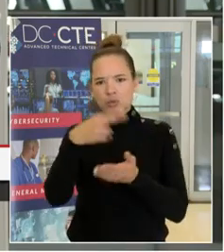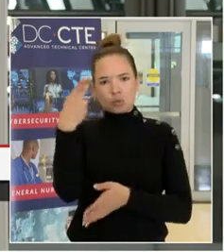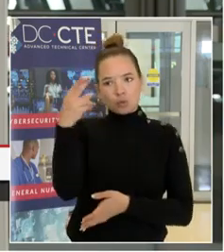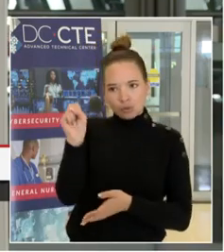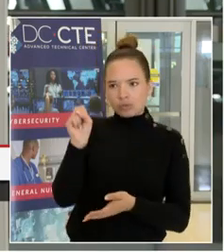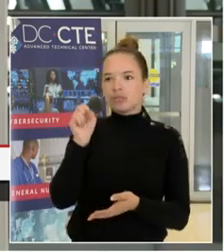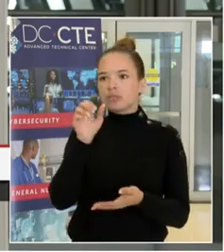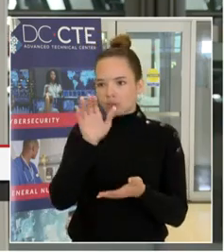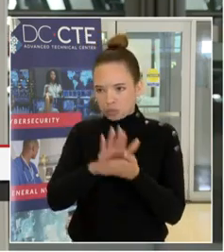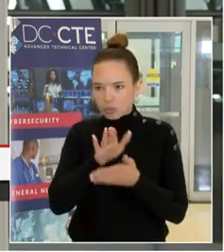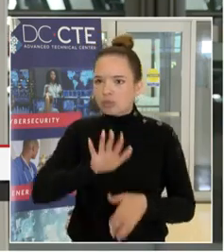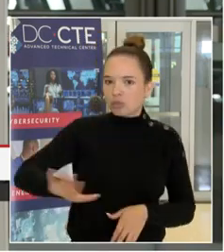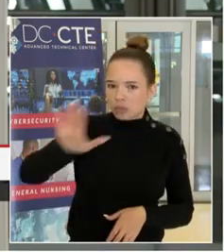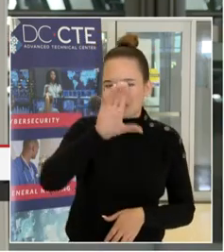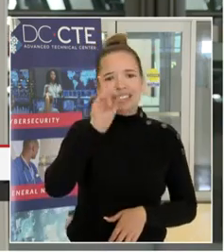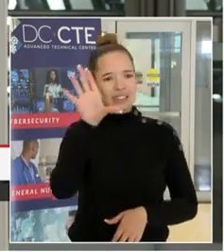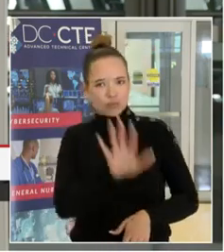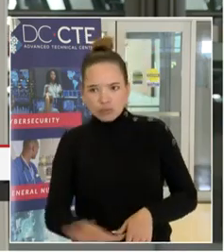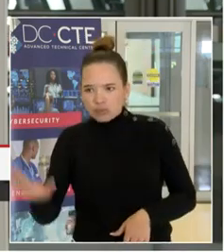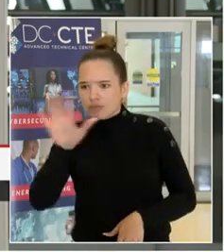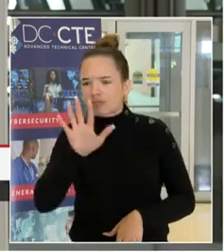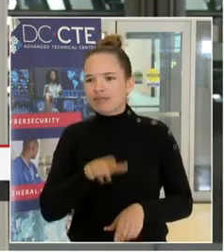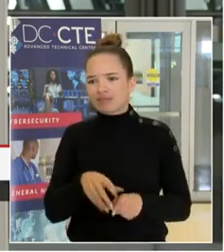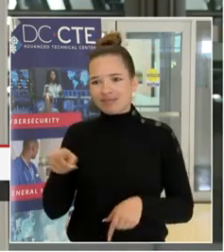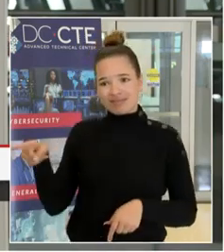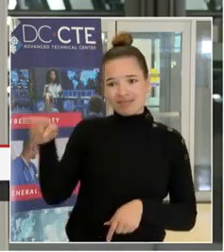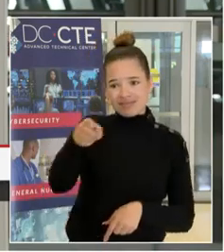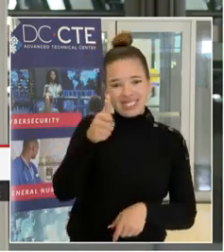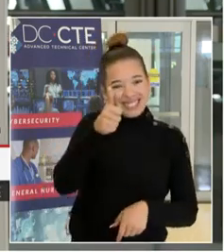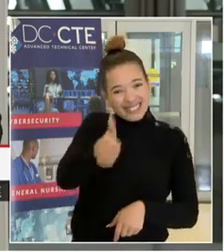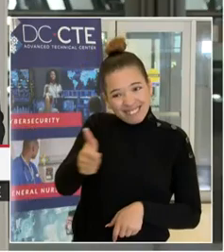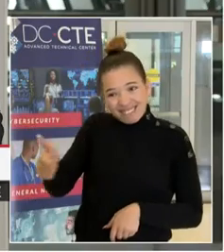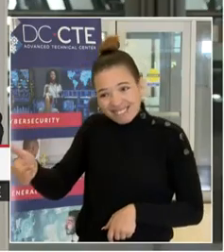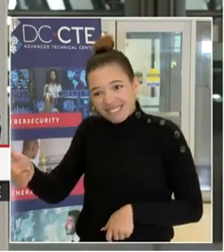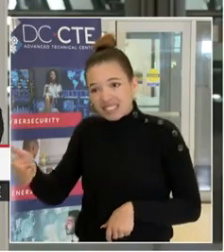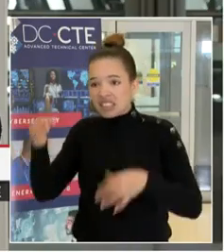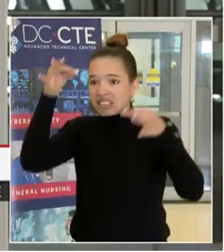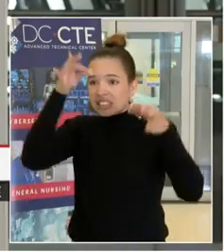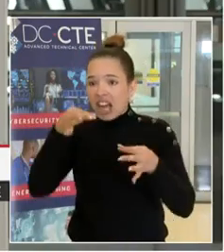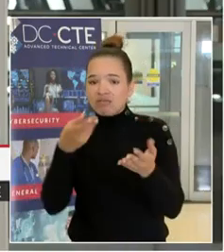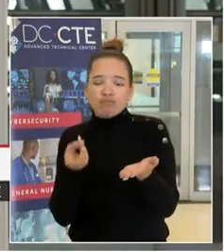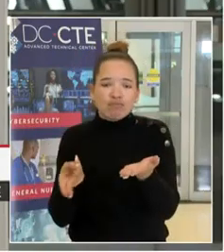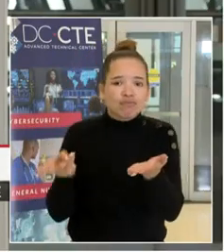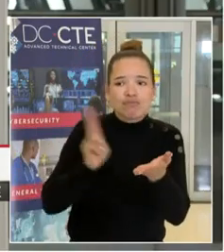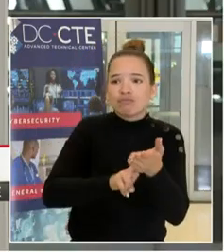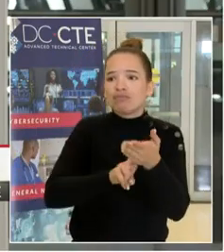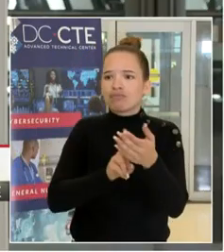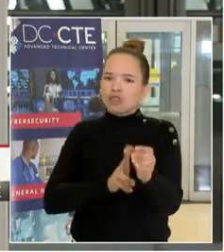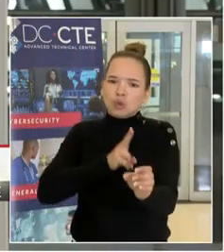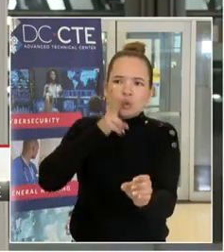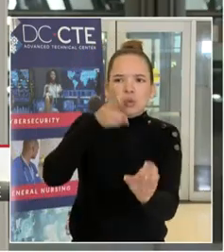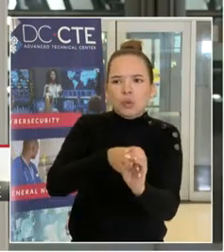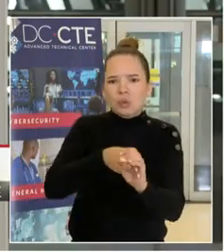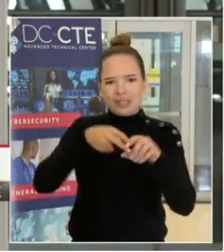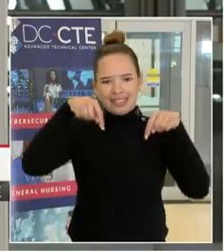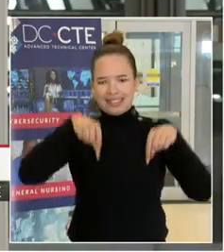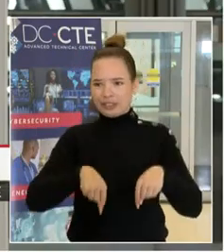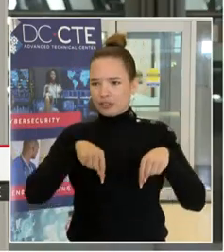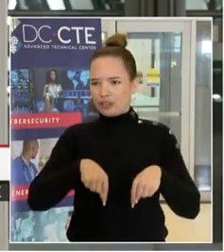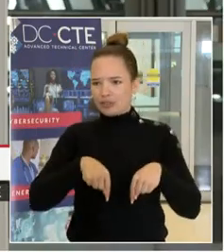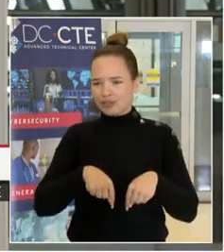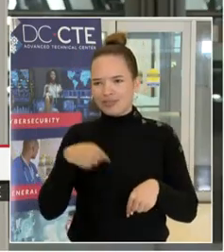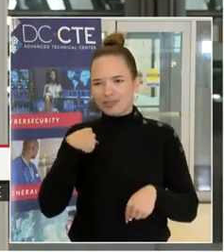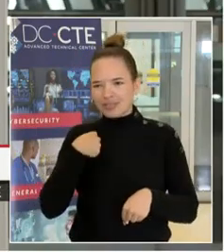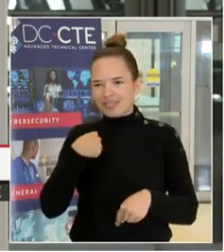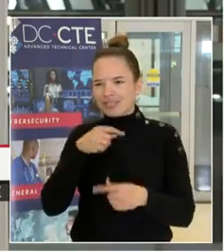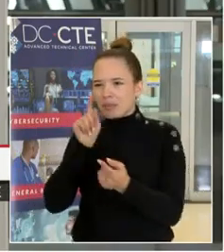that on their own enrolled, signed up. And again, President McGuire, when we came to you and we said the